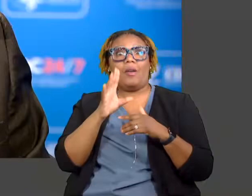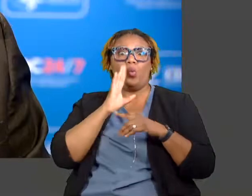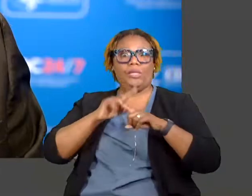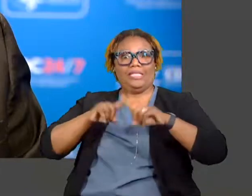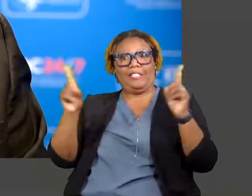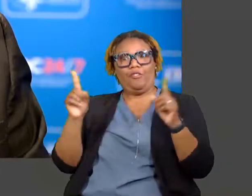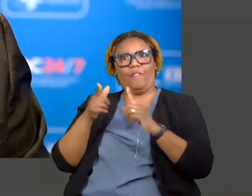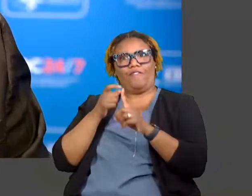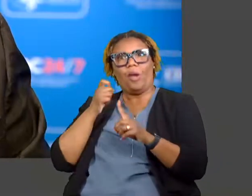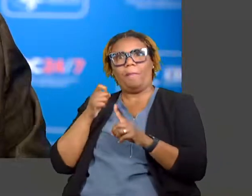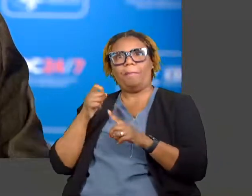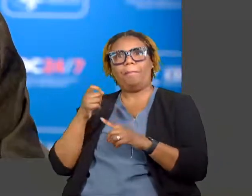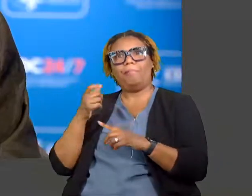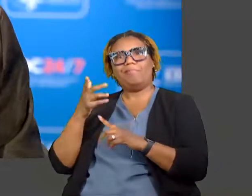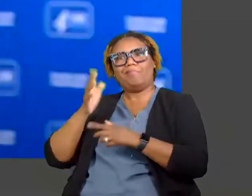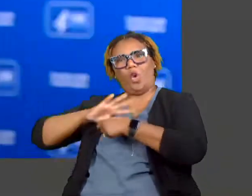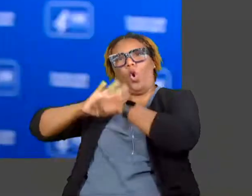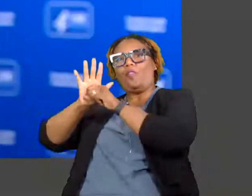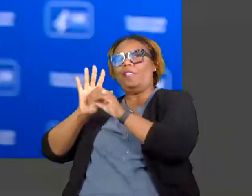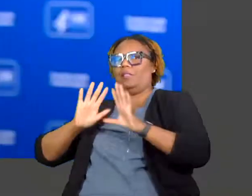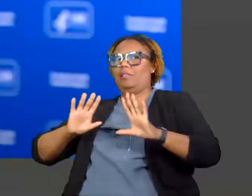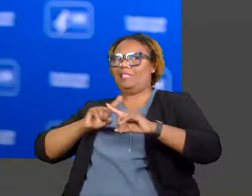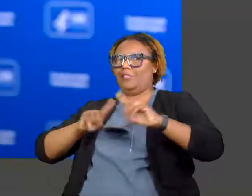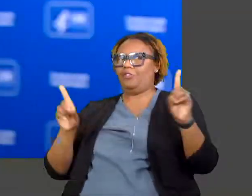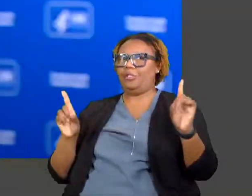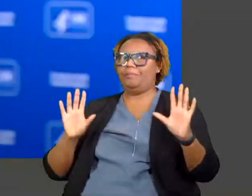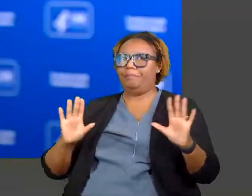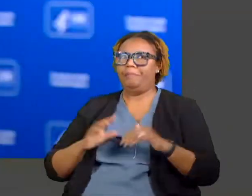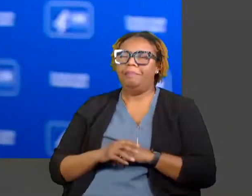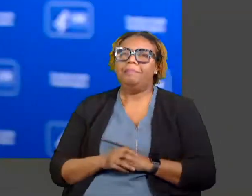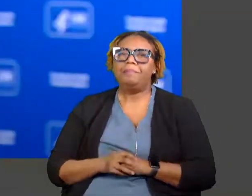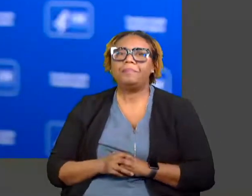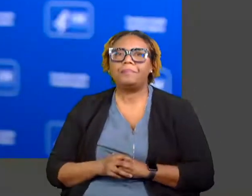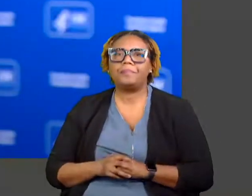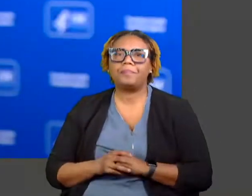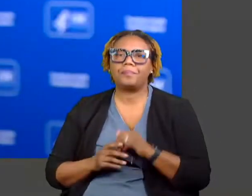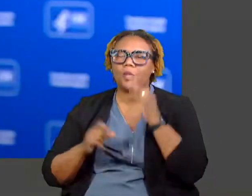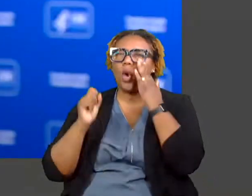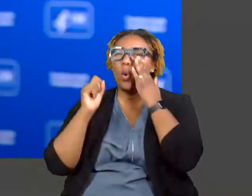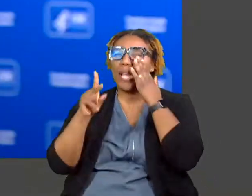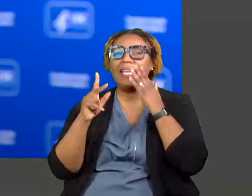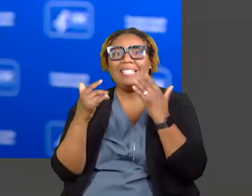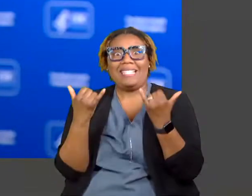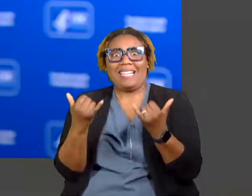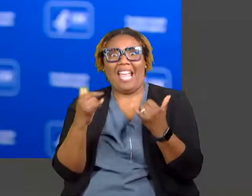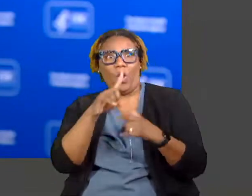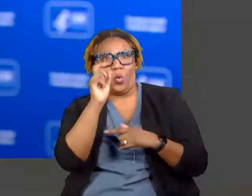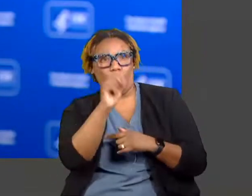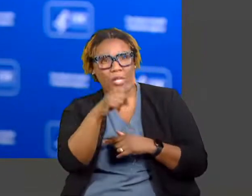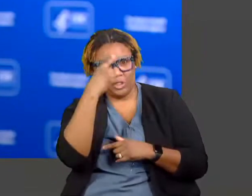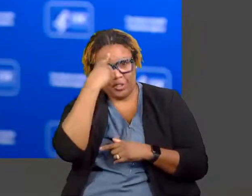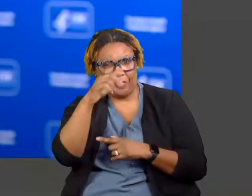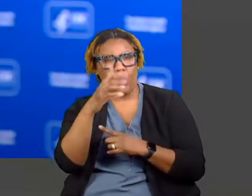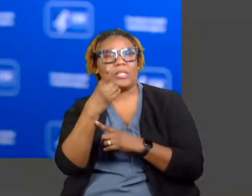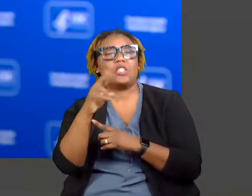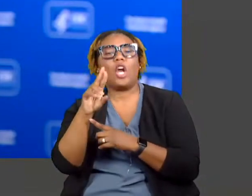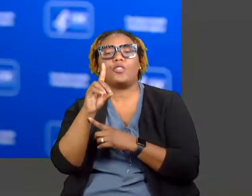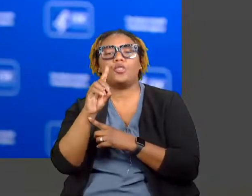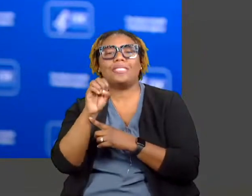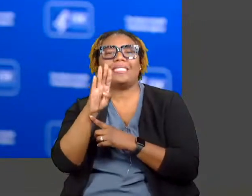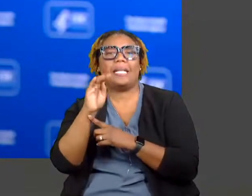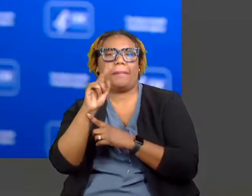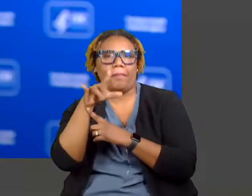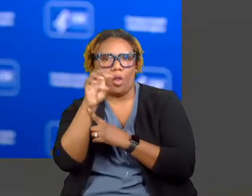of us remember from 4 years ago. So this follow-up question is for Dr. Diebel. What should